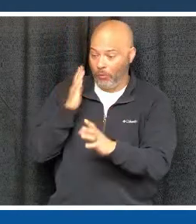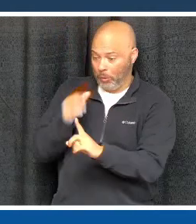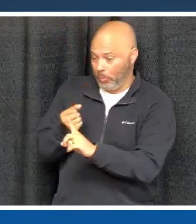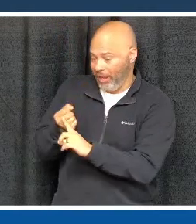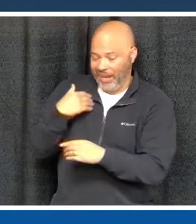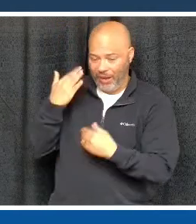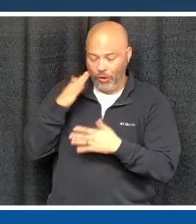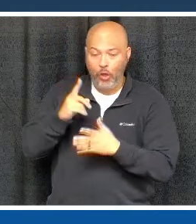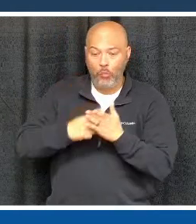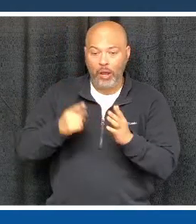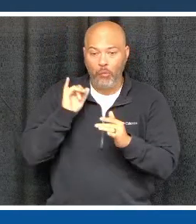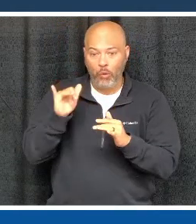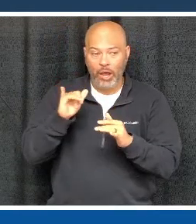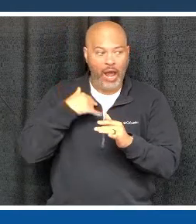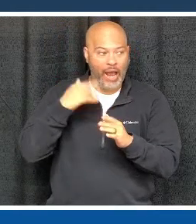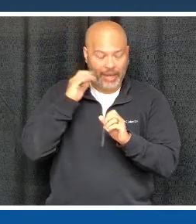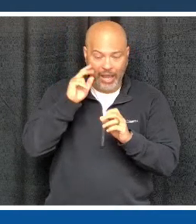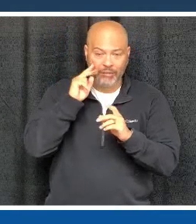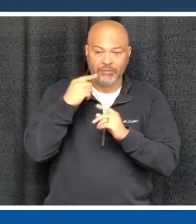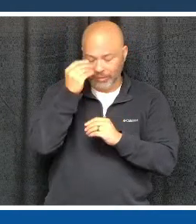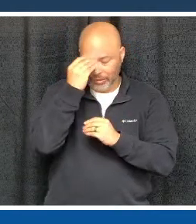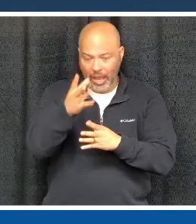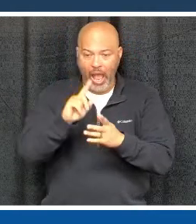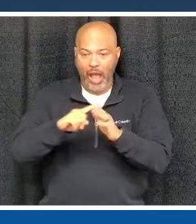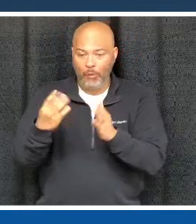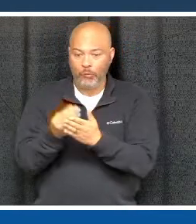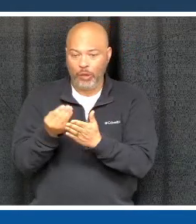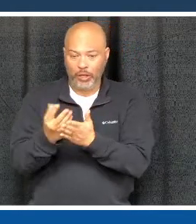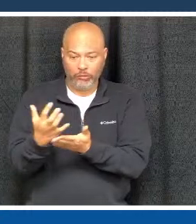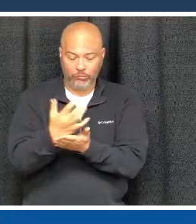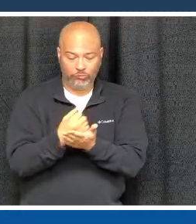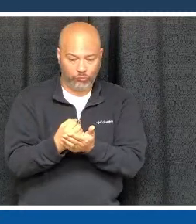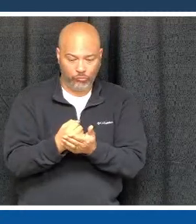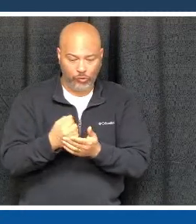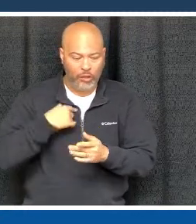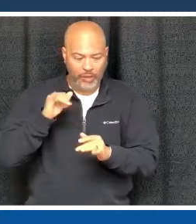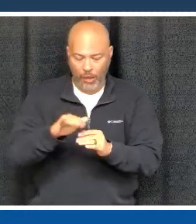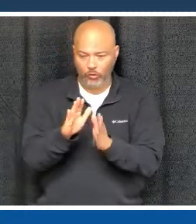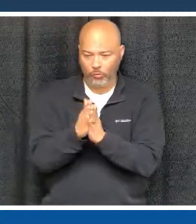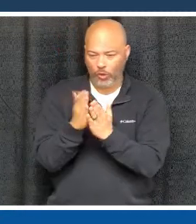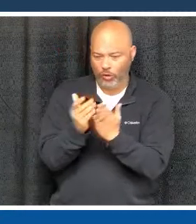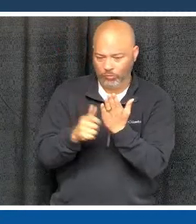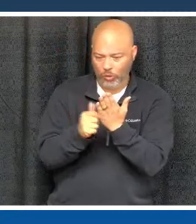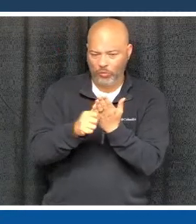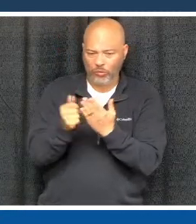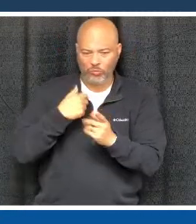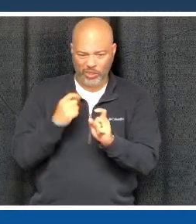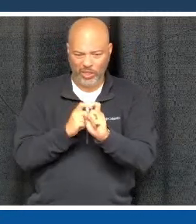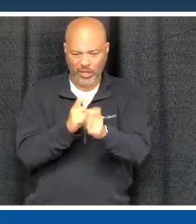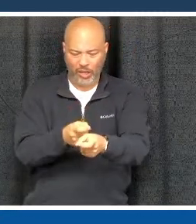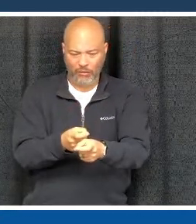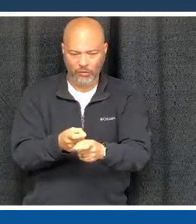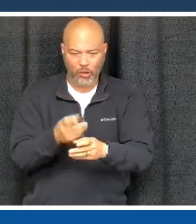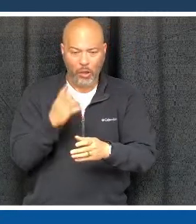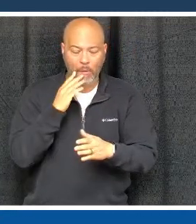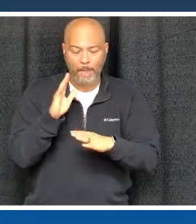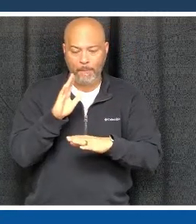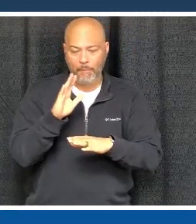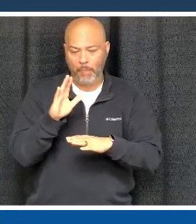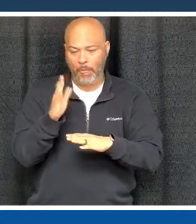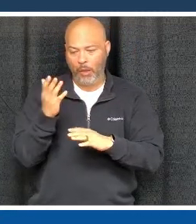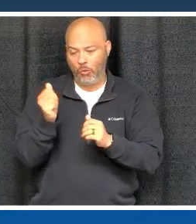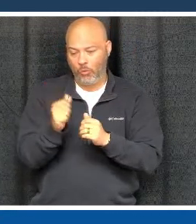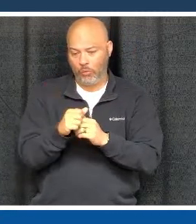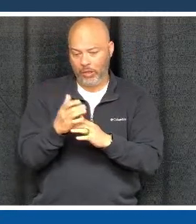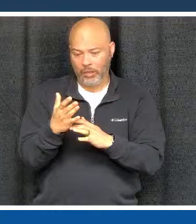can Right. tell you what the projections are for us. That'll be fine. And that was in the booklet that we provided. Based on, and